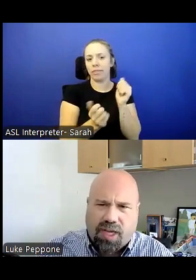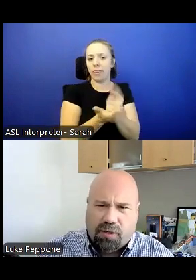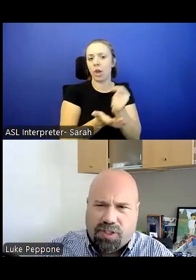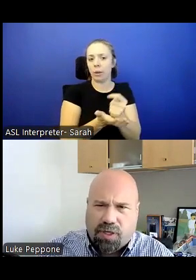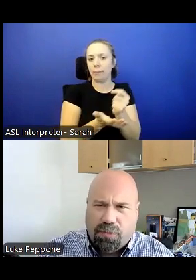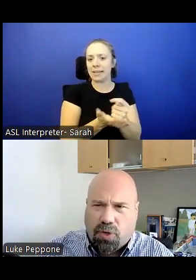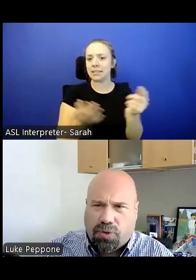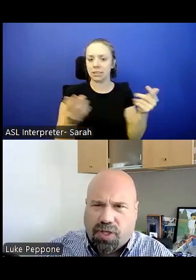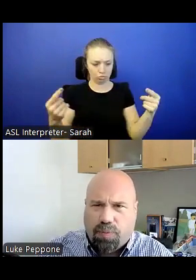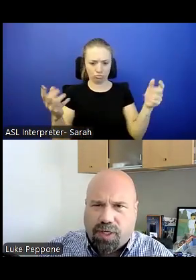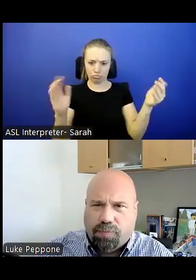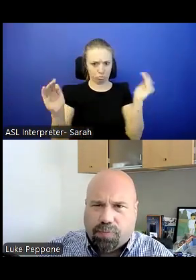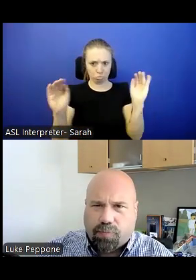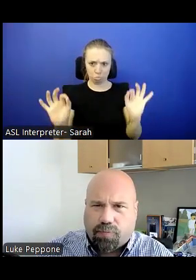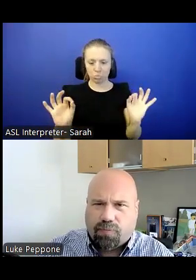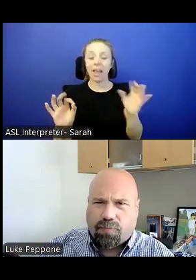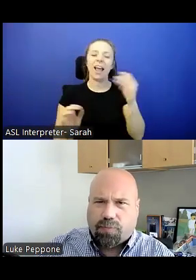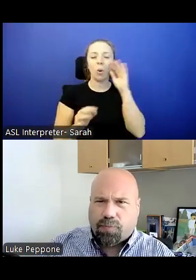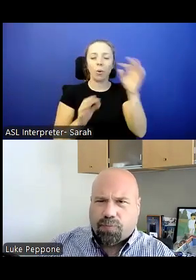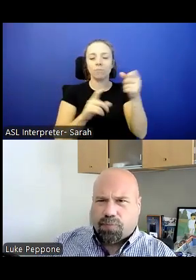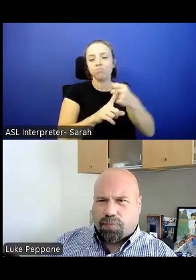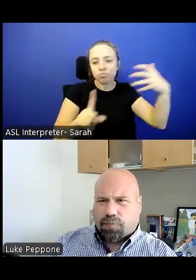into cannabis and immunotherapy.